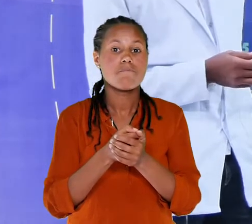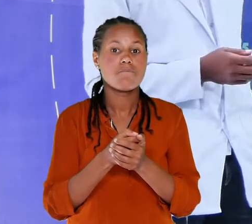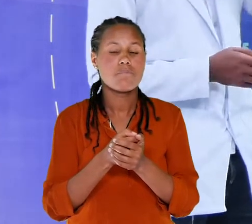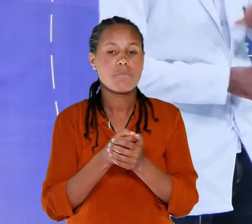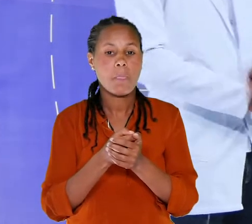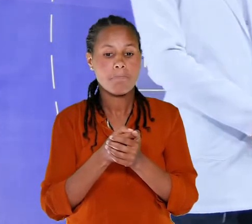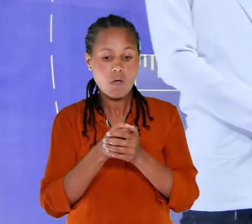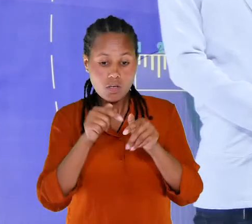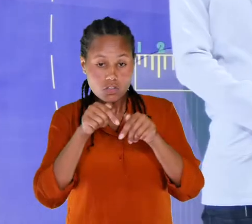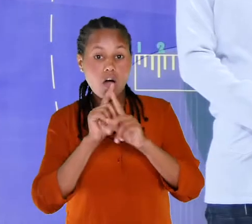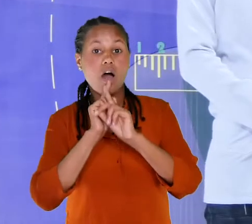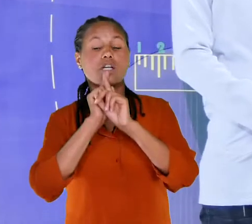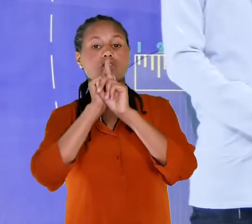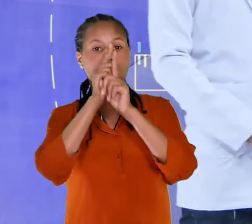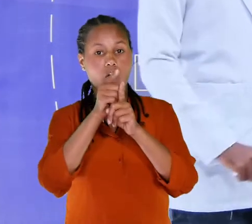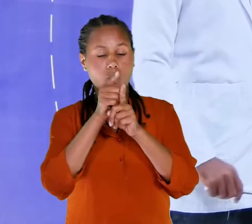this answer.